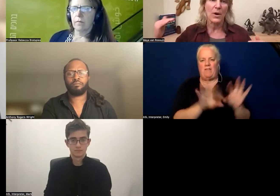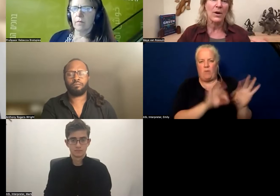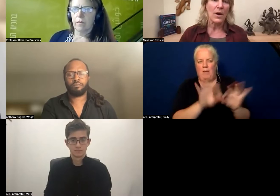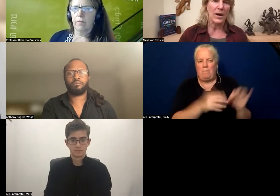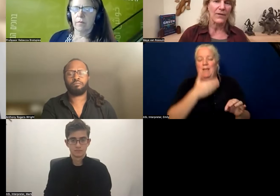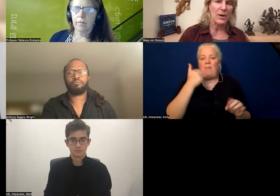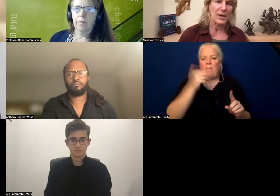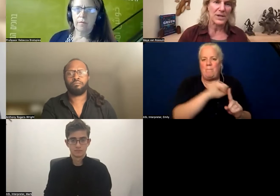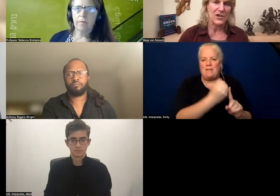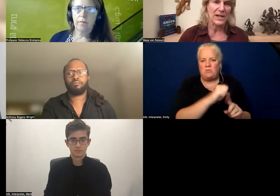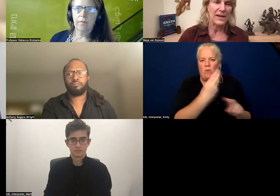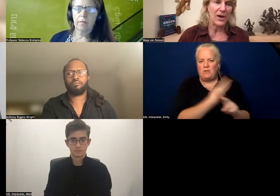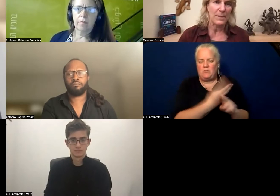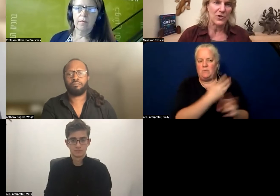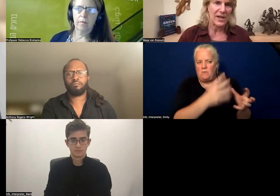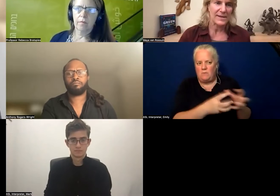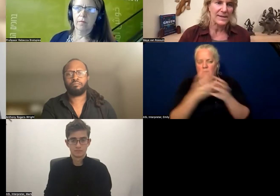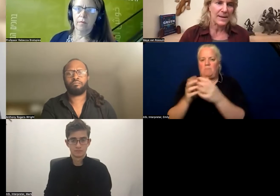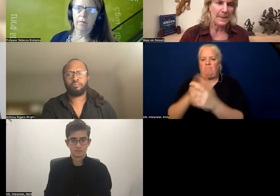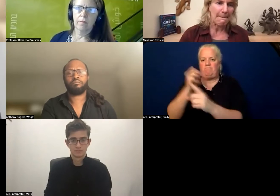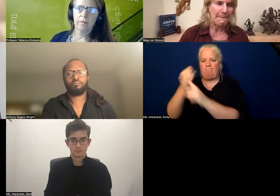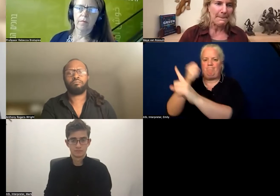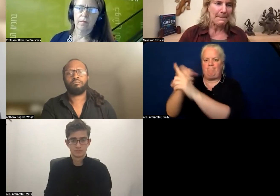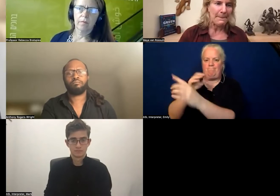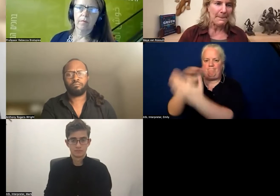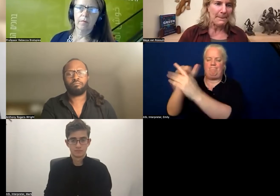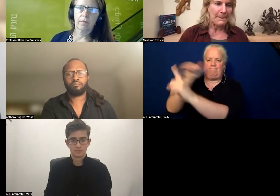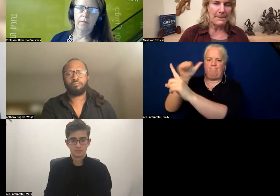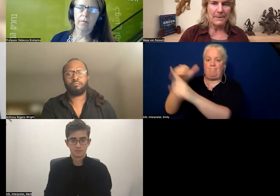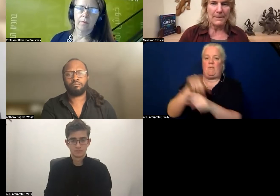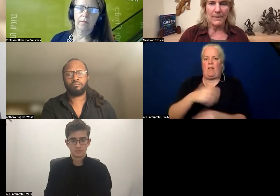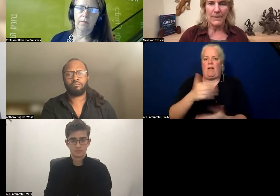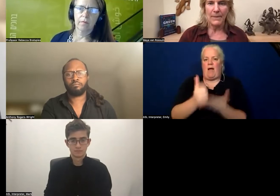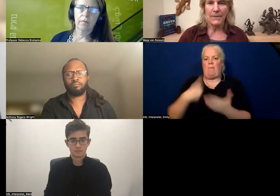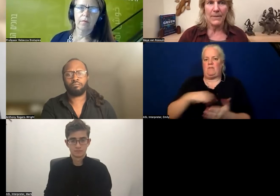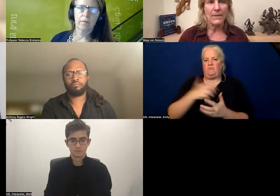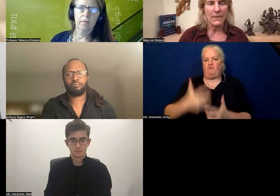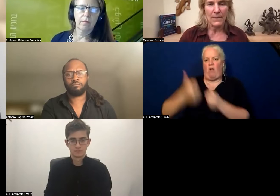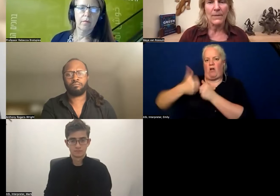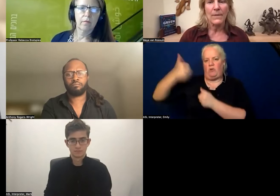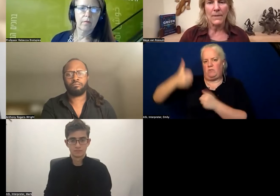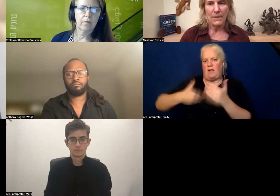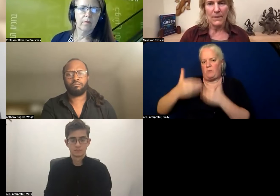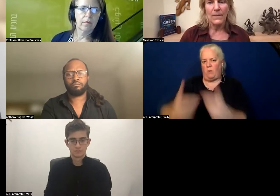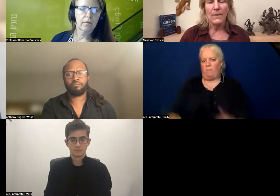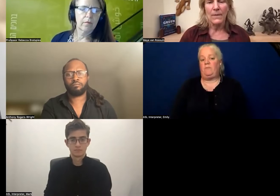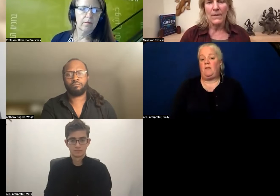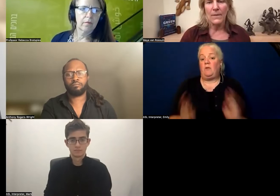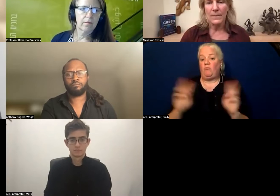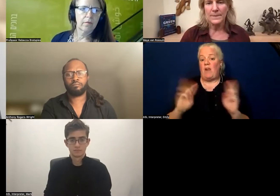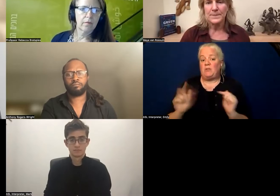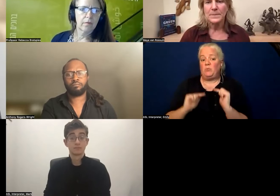the bar on environmental protection and environmental justice. And I think that goes to, I mean, maybe Michael, is